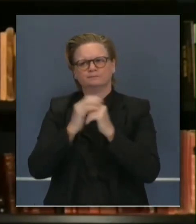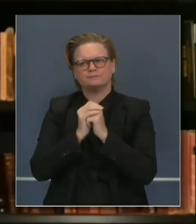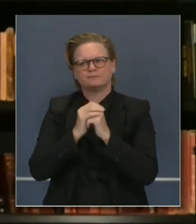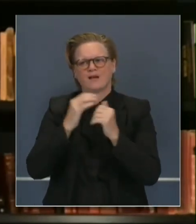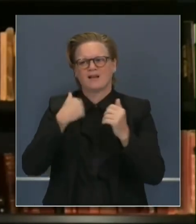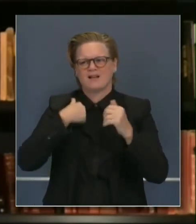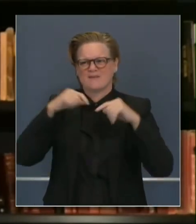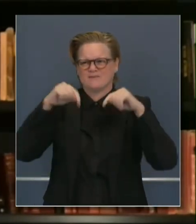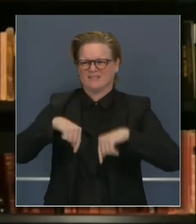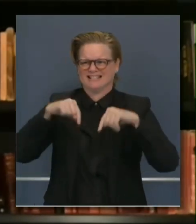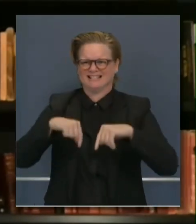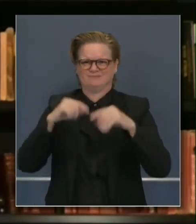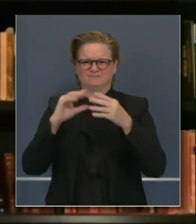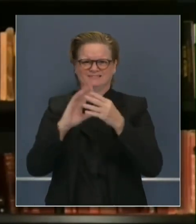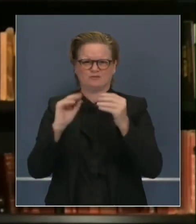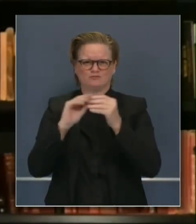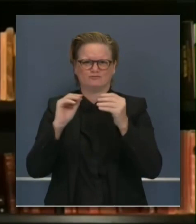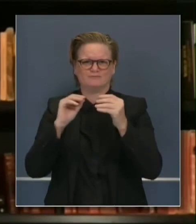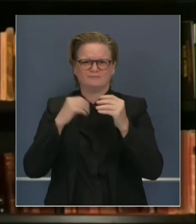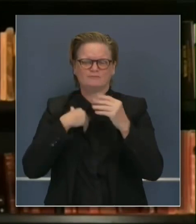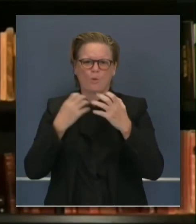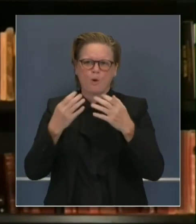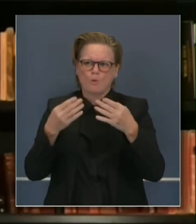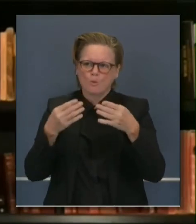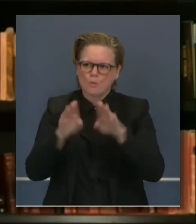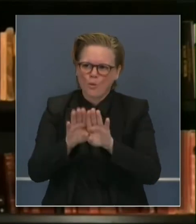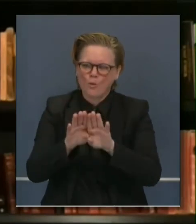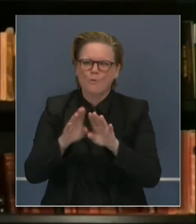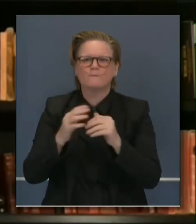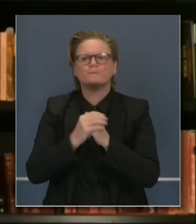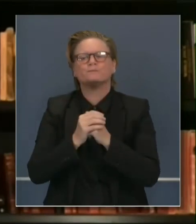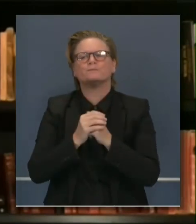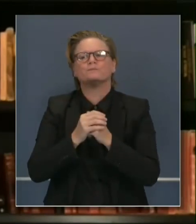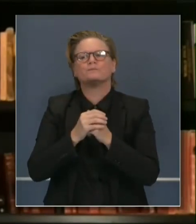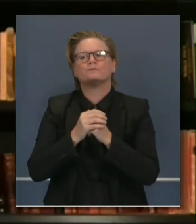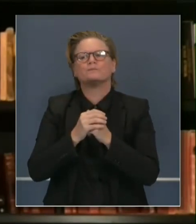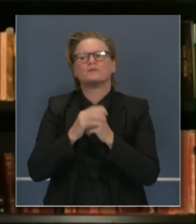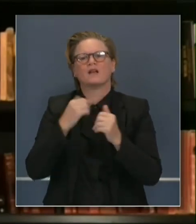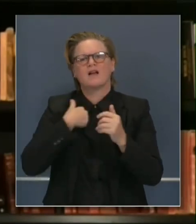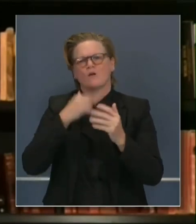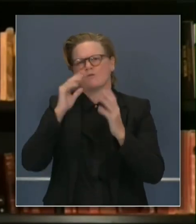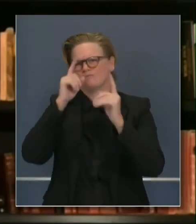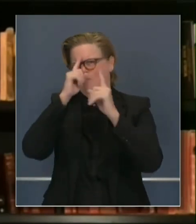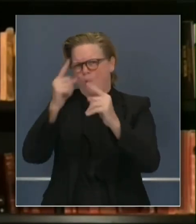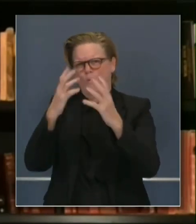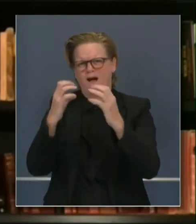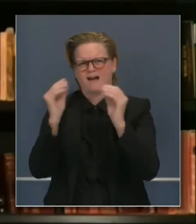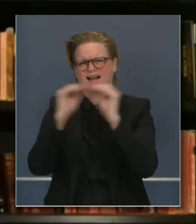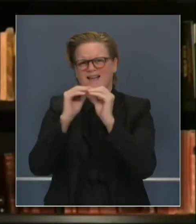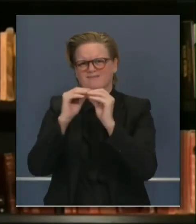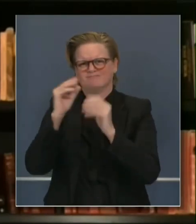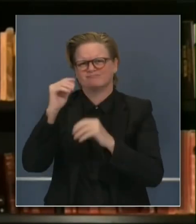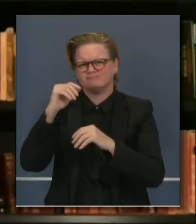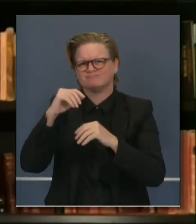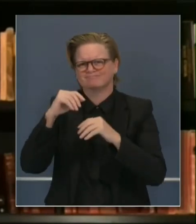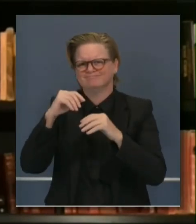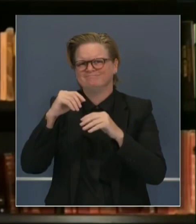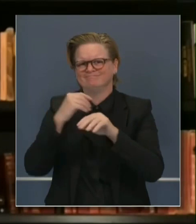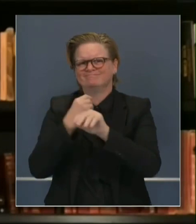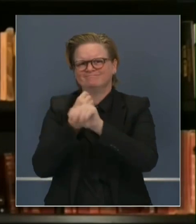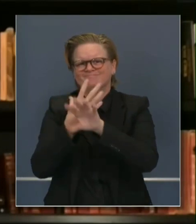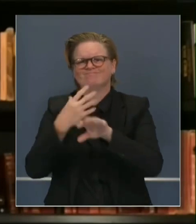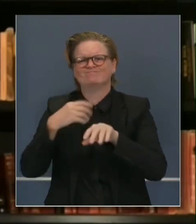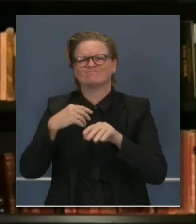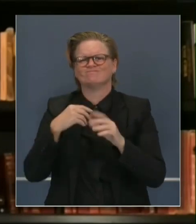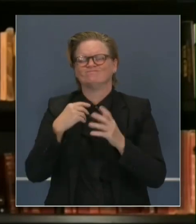this session. Look forward to subsequent sessions. As I said, preview, or rather you heard from Dr. Galley and myself, a preview